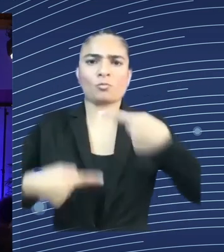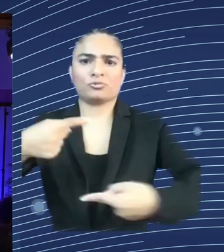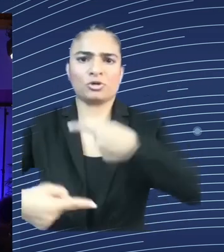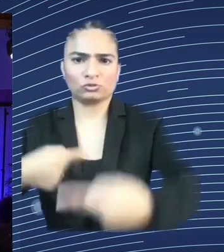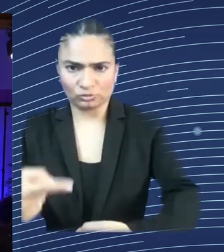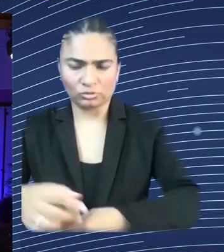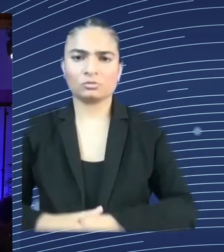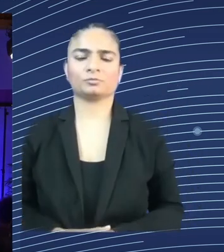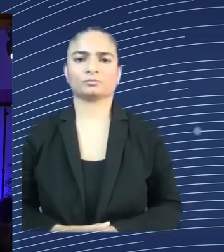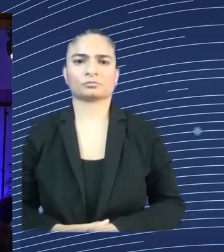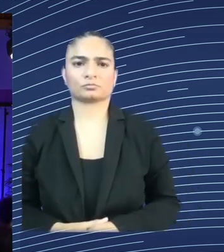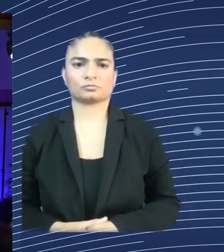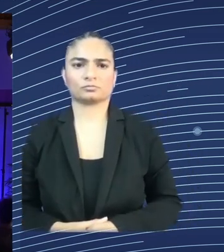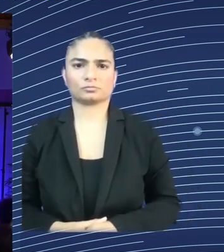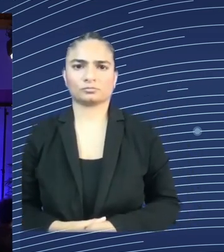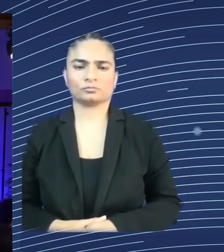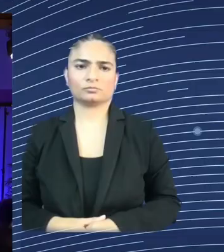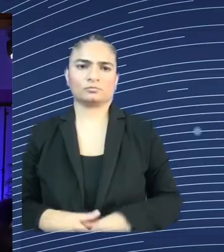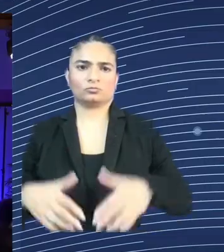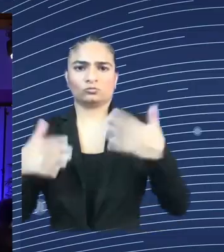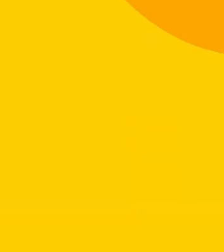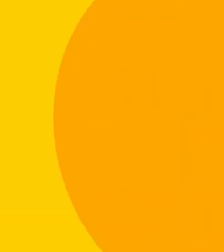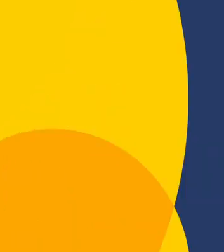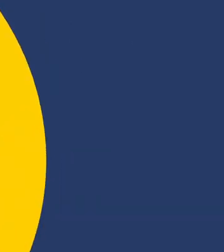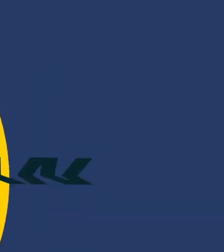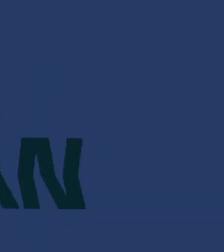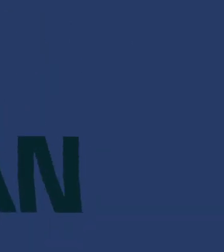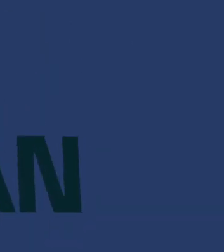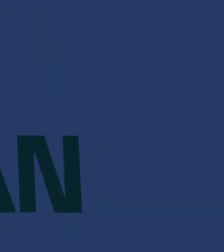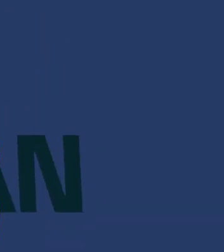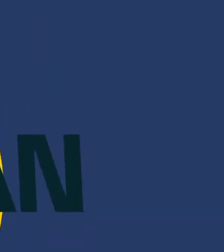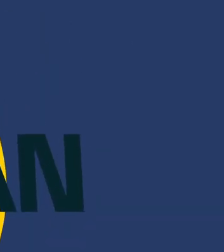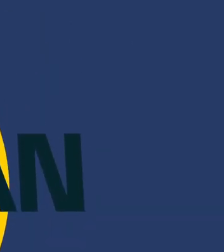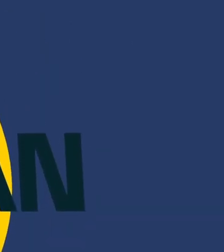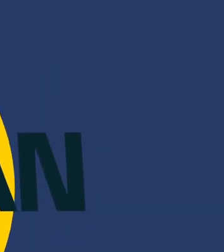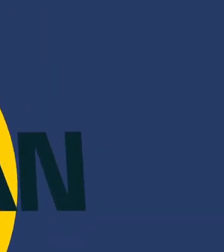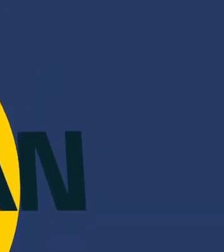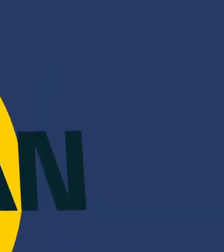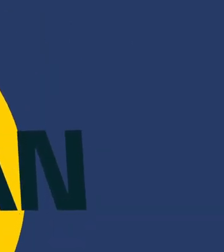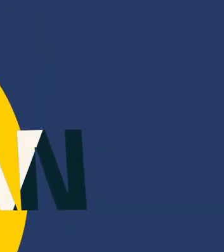Marijke. Thank you very much. Thank you. Thank you. Thank you.